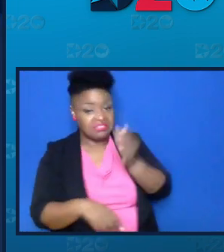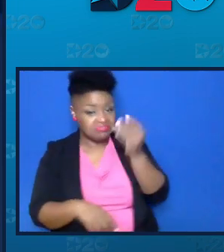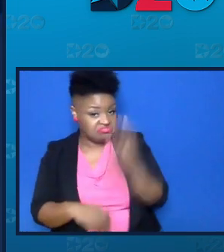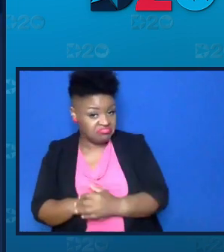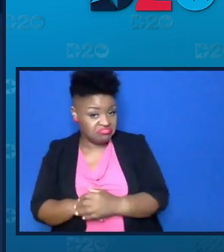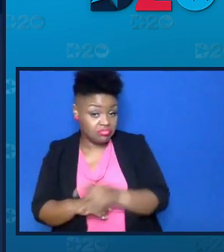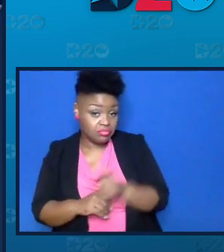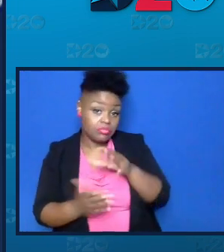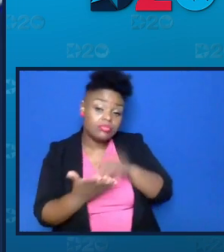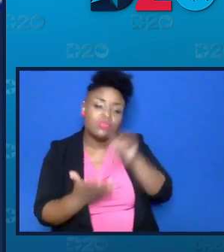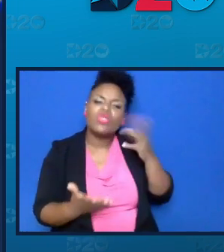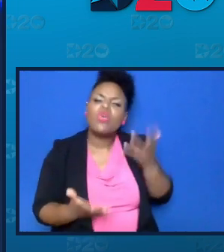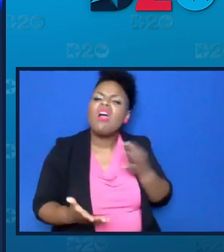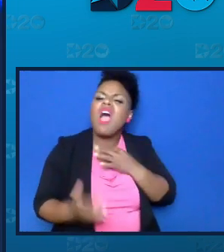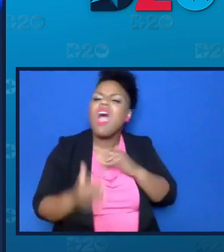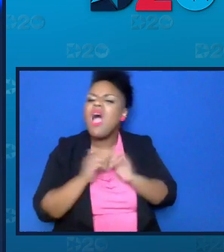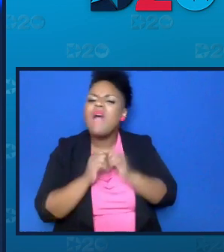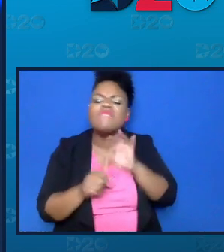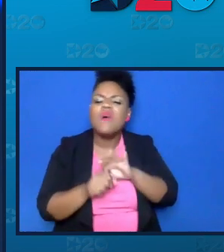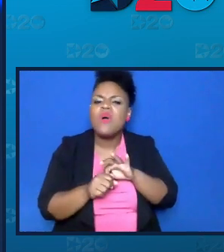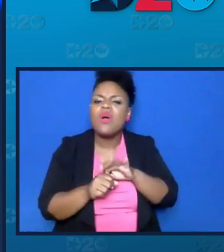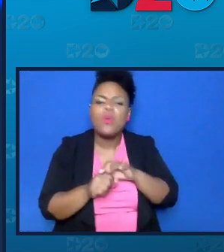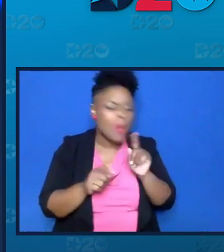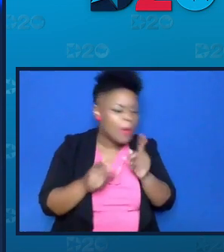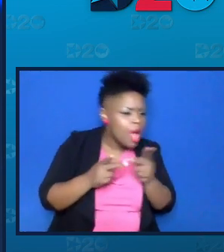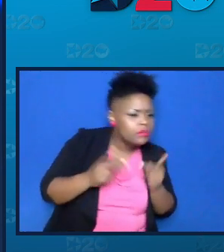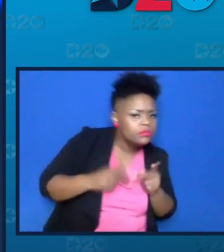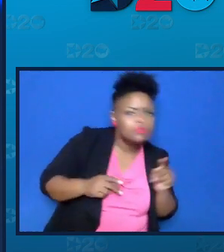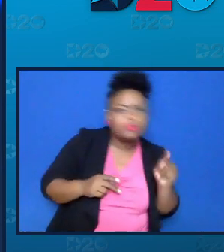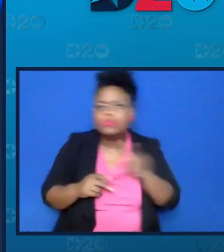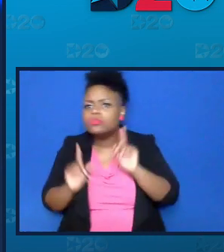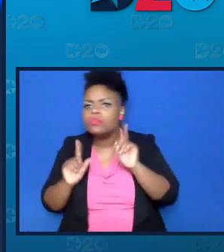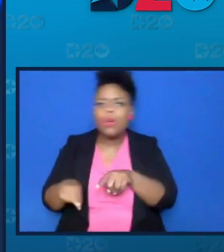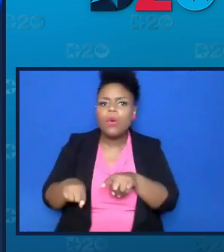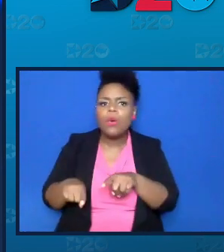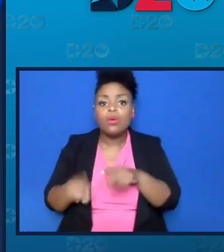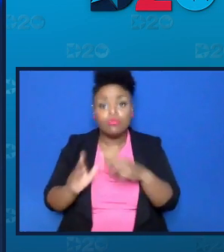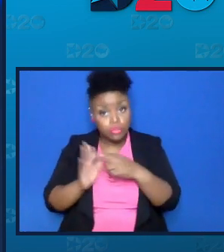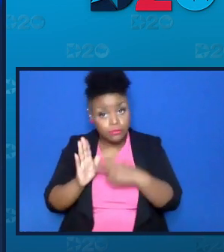just, am I registered, text VOTE to 30330.